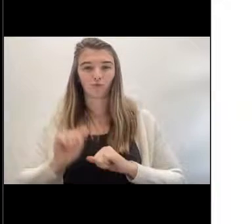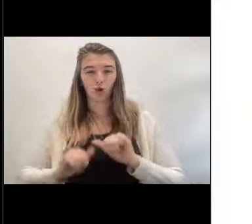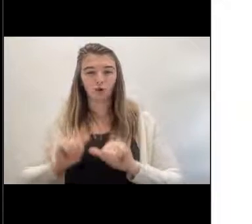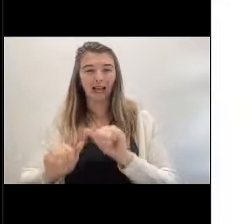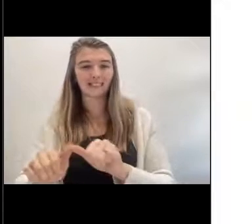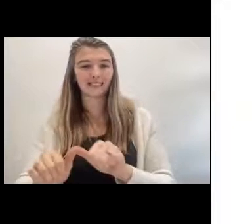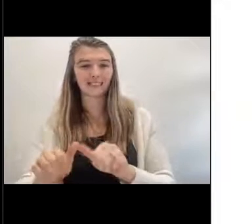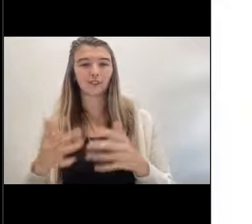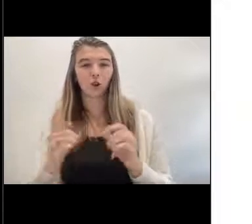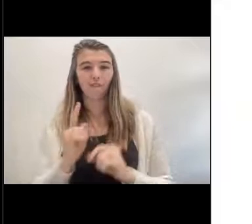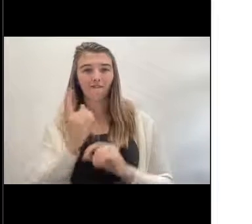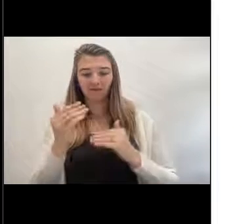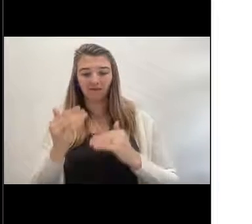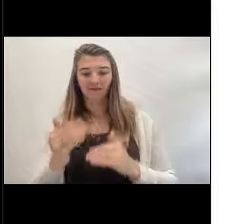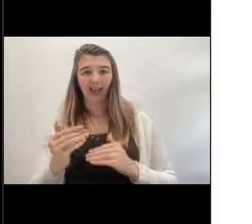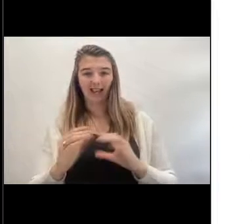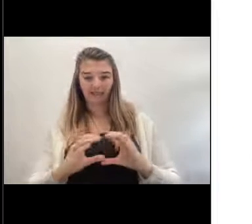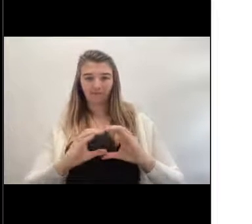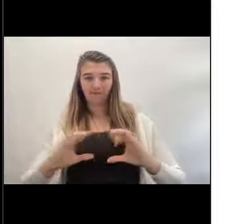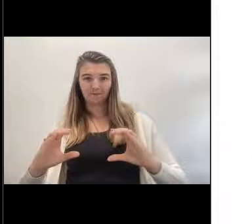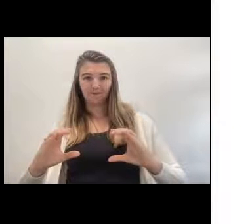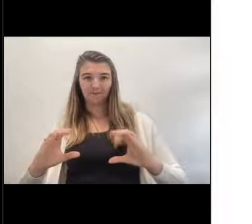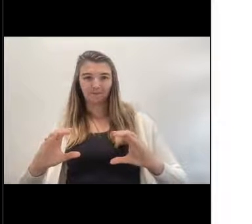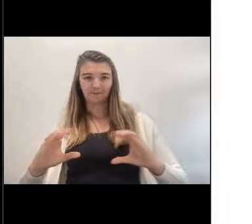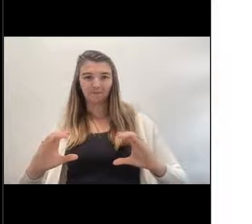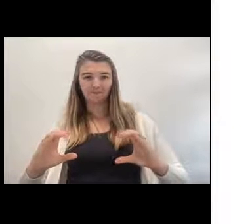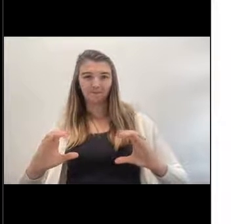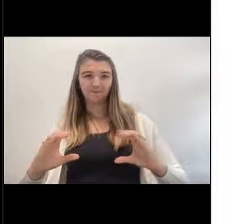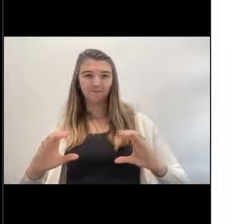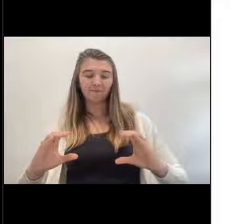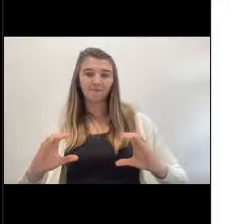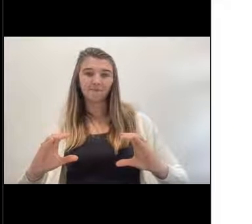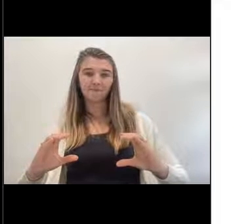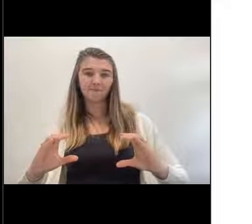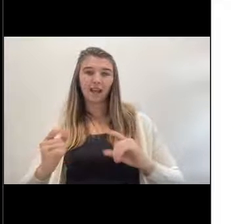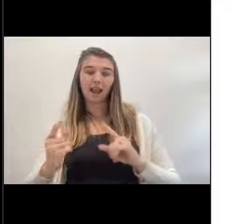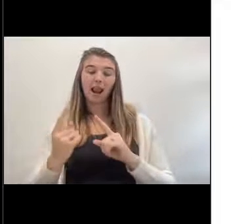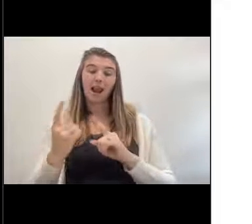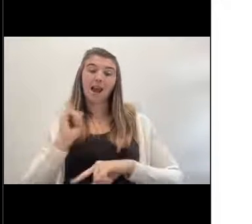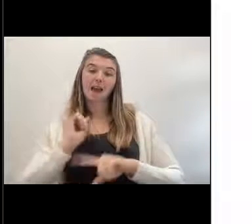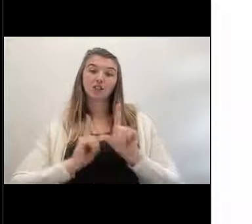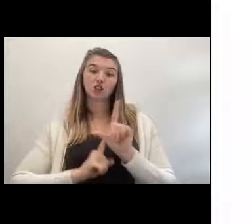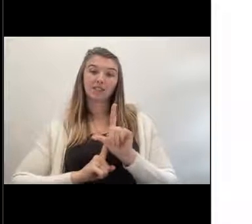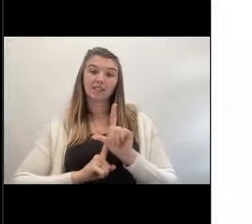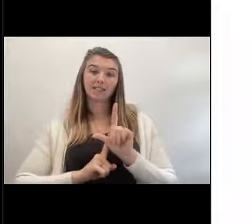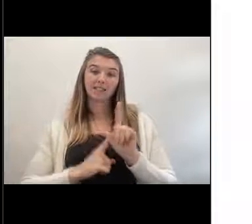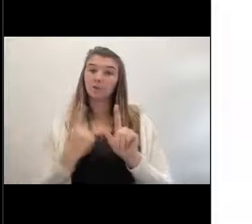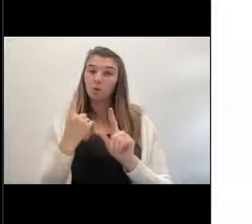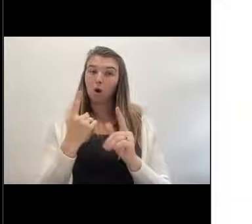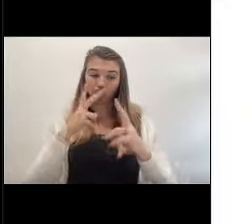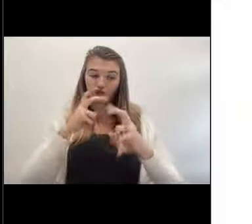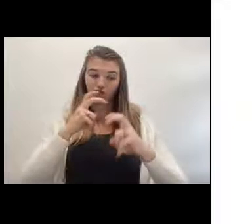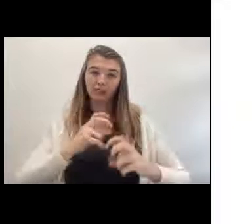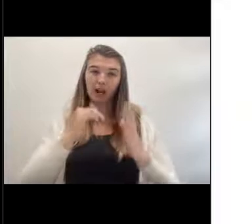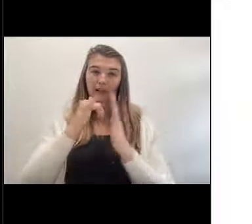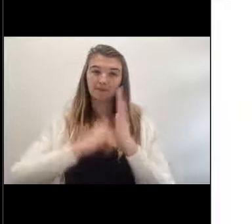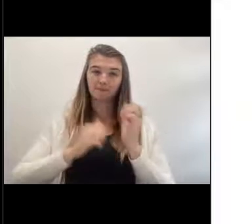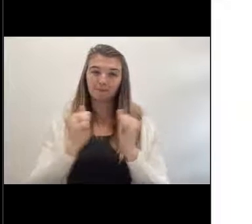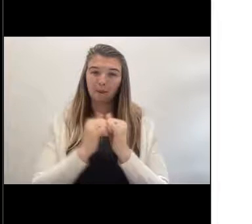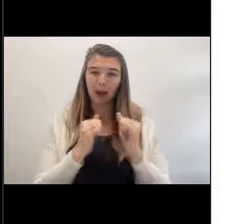conversion into ethylene glycol and terephthalic acid, last year a seminal paper, and you can see here the title of the